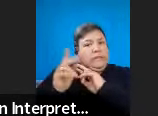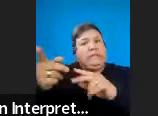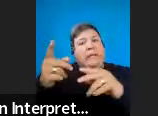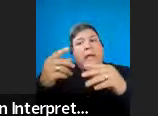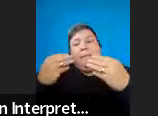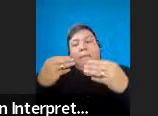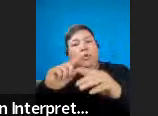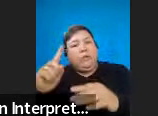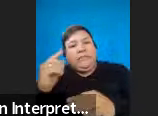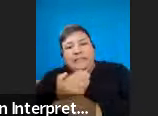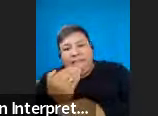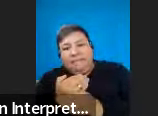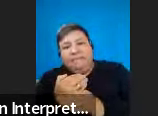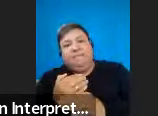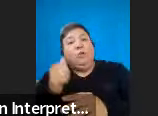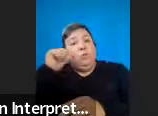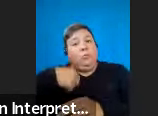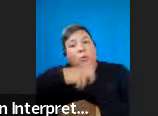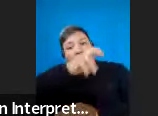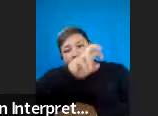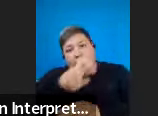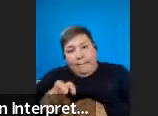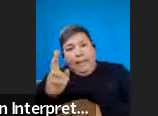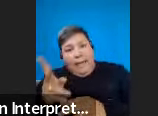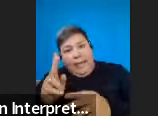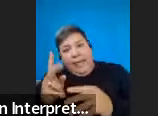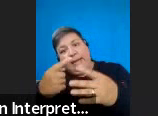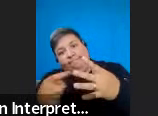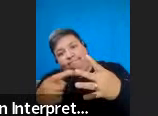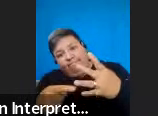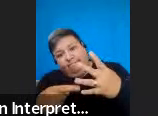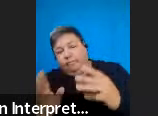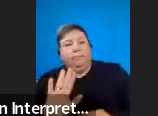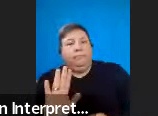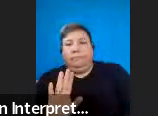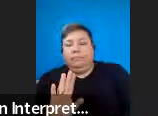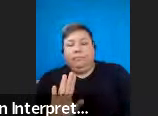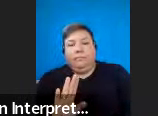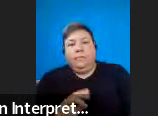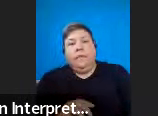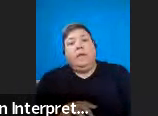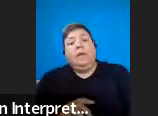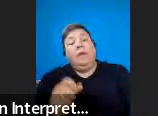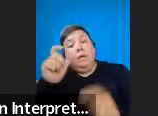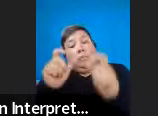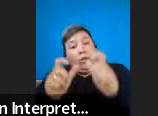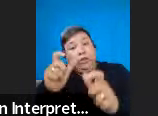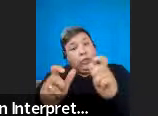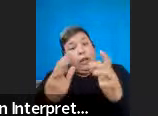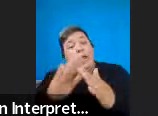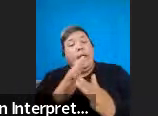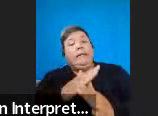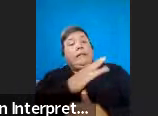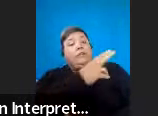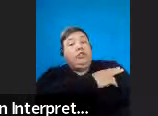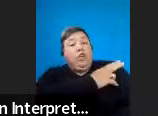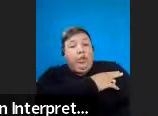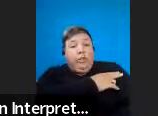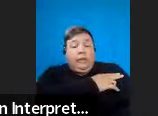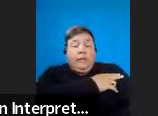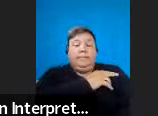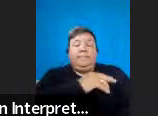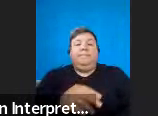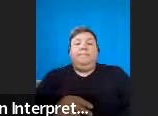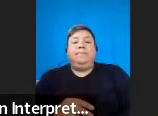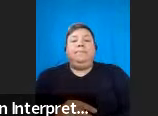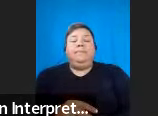it tomorrow. Then we know that it's in safe premises. Personnel security. Personnel security, we're just